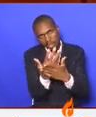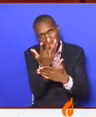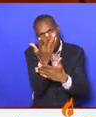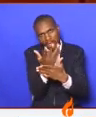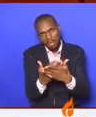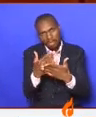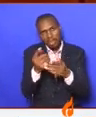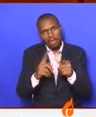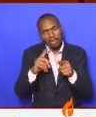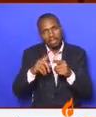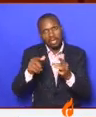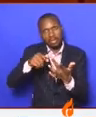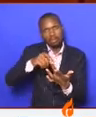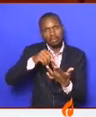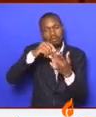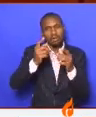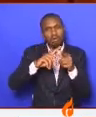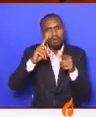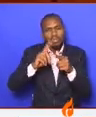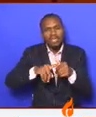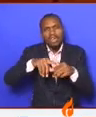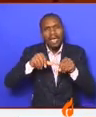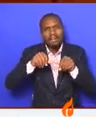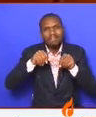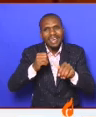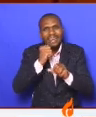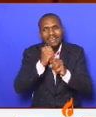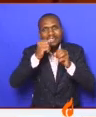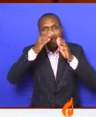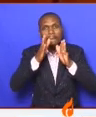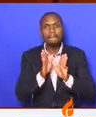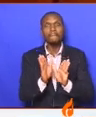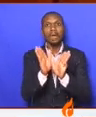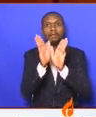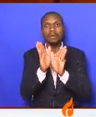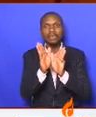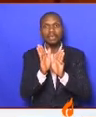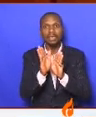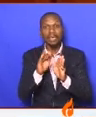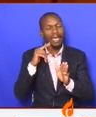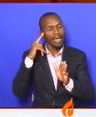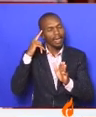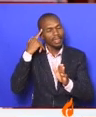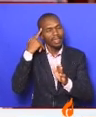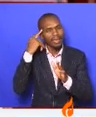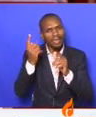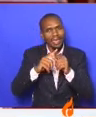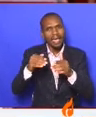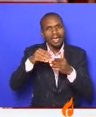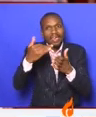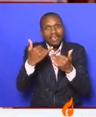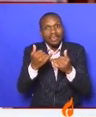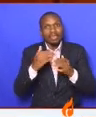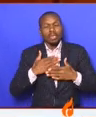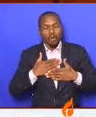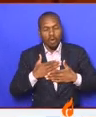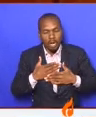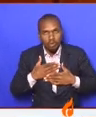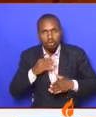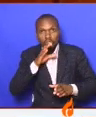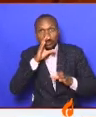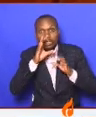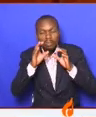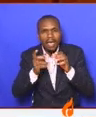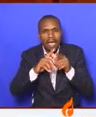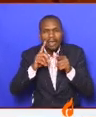extremely unique, that has elicited immense public attention. And therefore, Honorable Speaker, given the